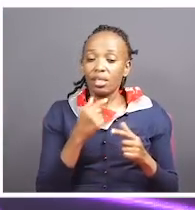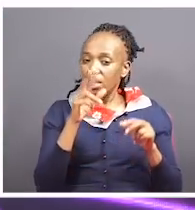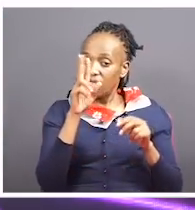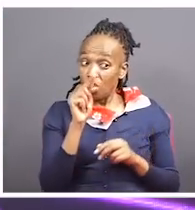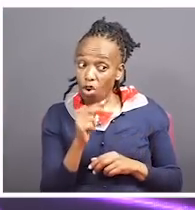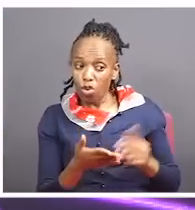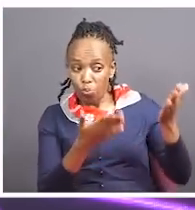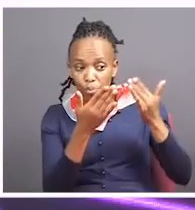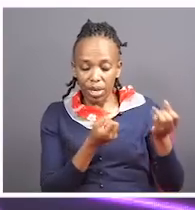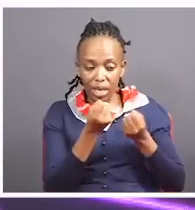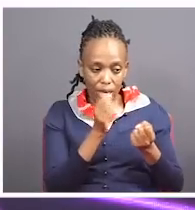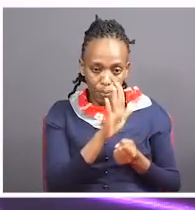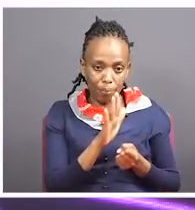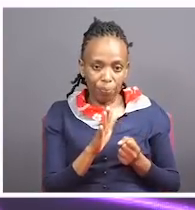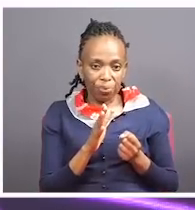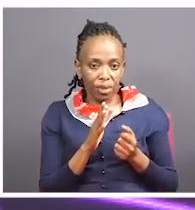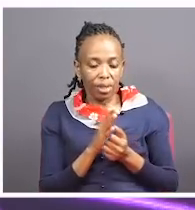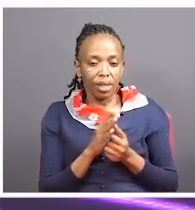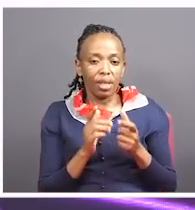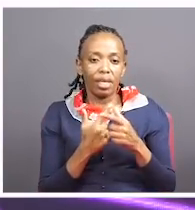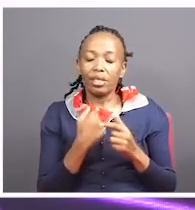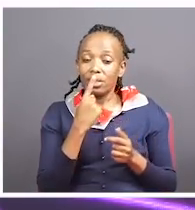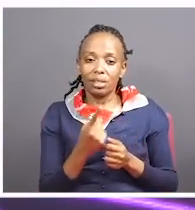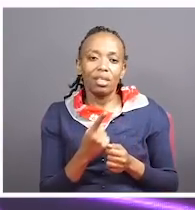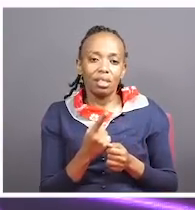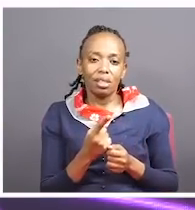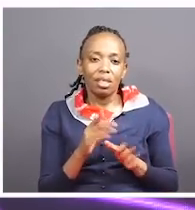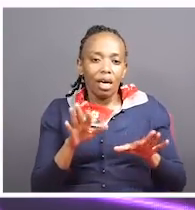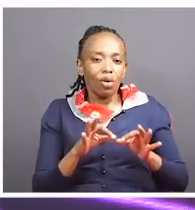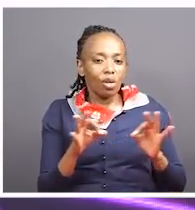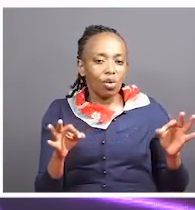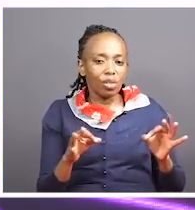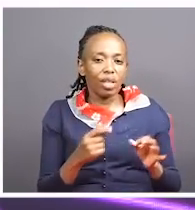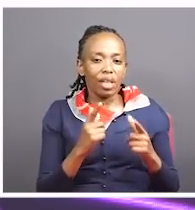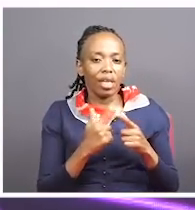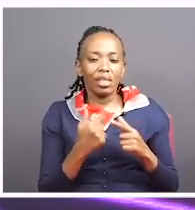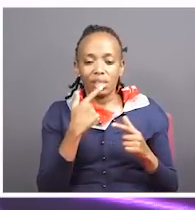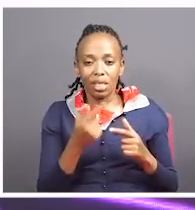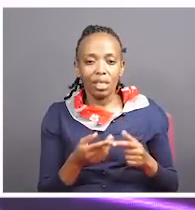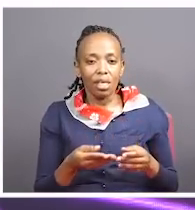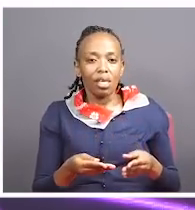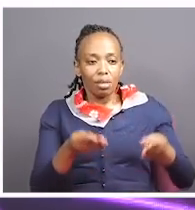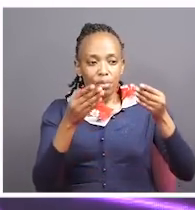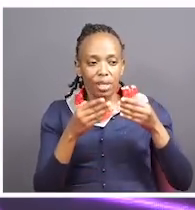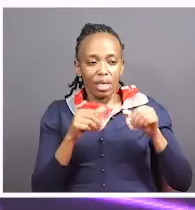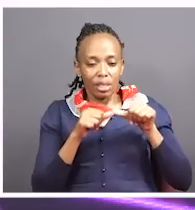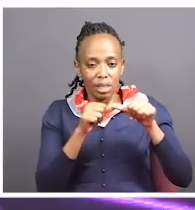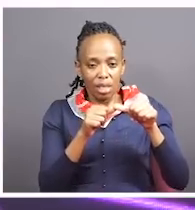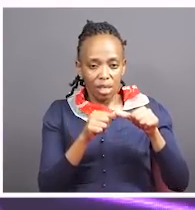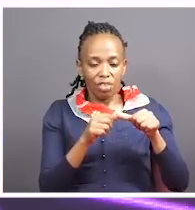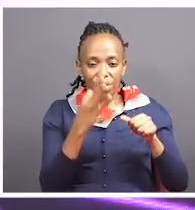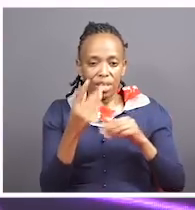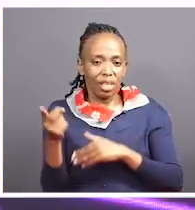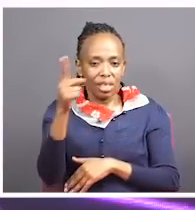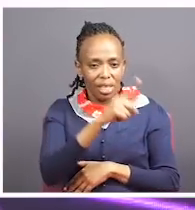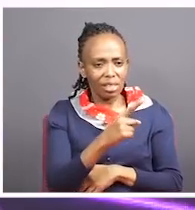said, no, you bring your car, you will see. So I said, how long will it take? He said, bring it and leave it with me for